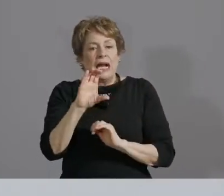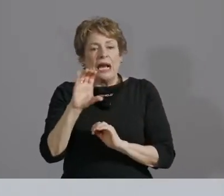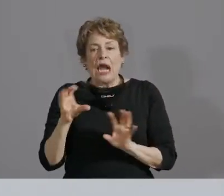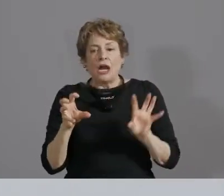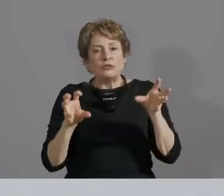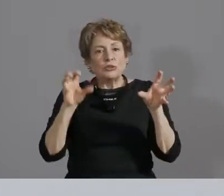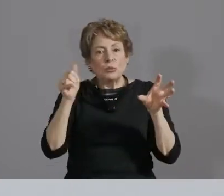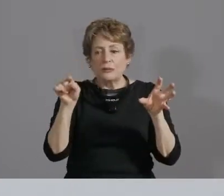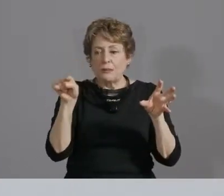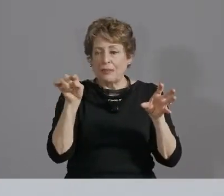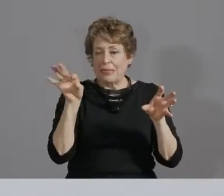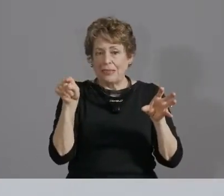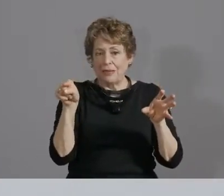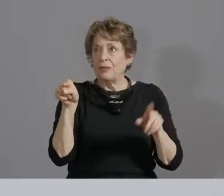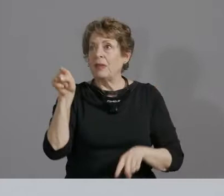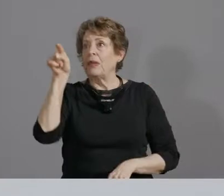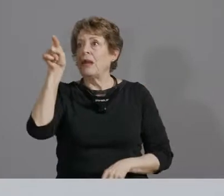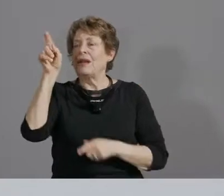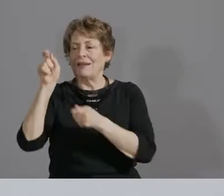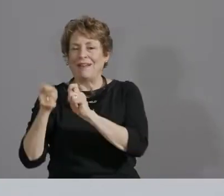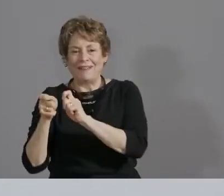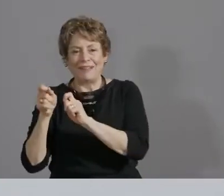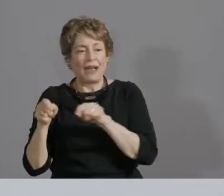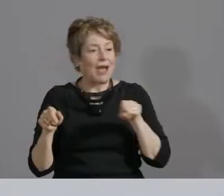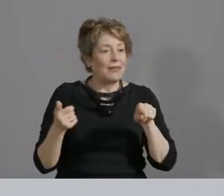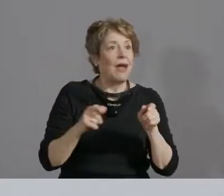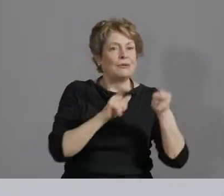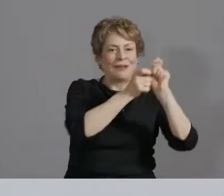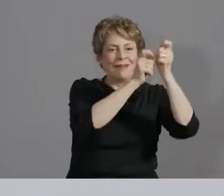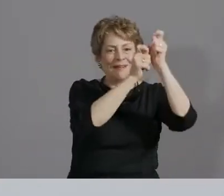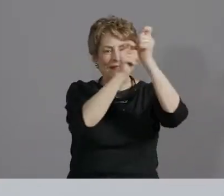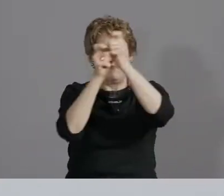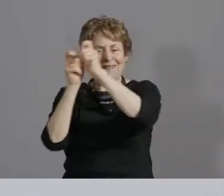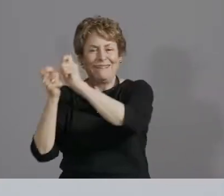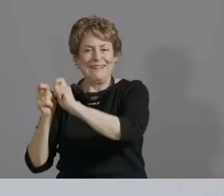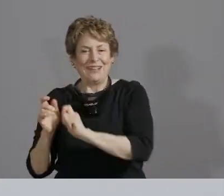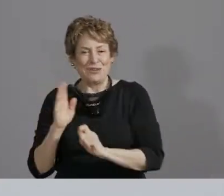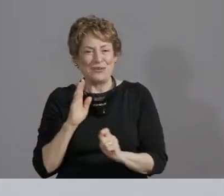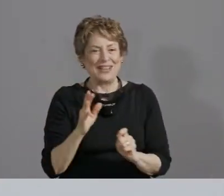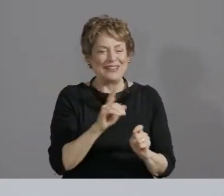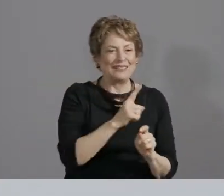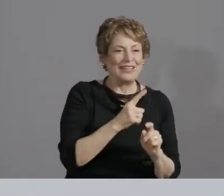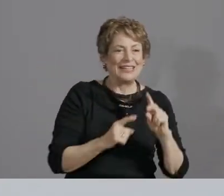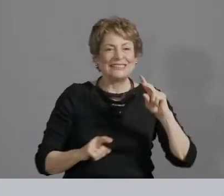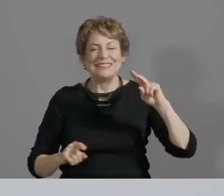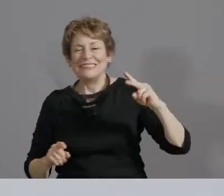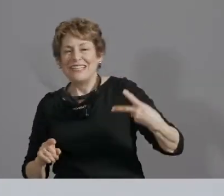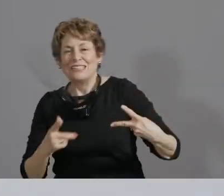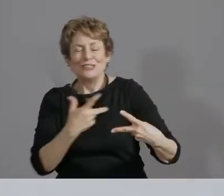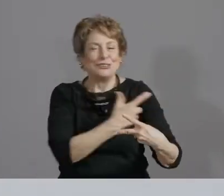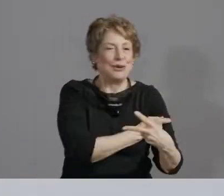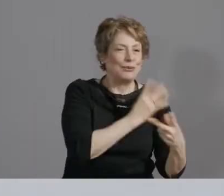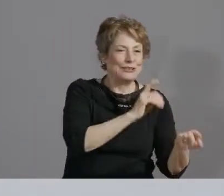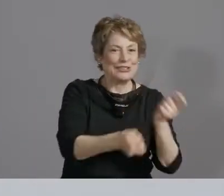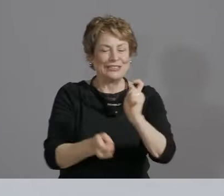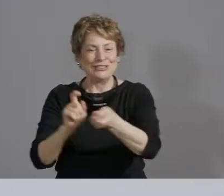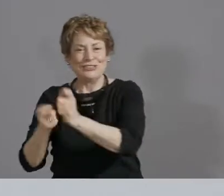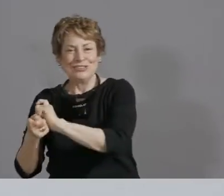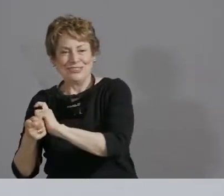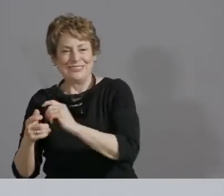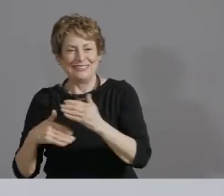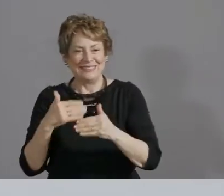doses administered in that jurisdiction, the number of first, the number of second, and the total number of doses ordered by that